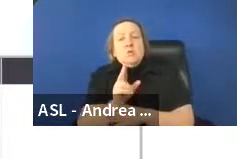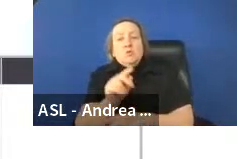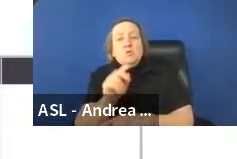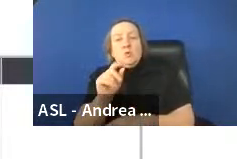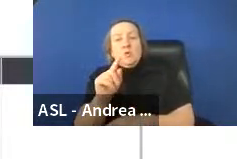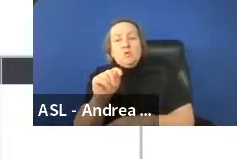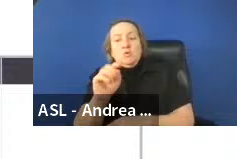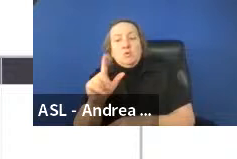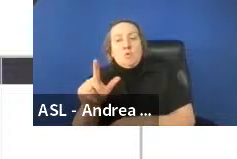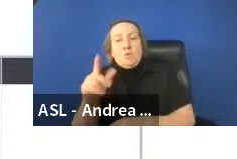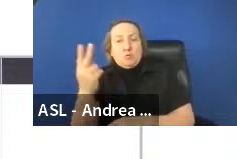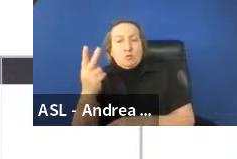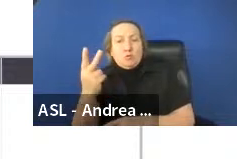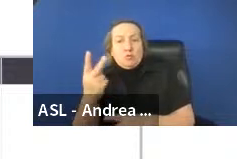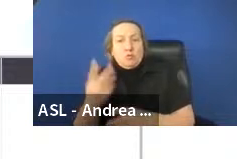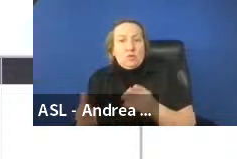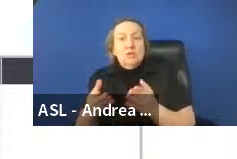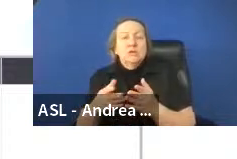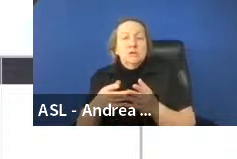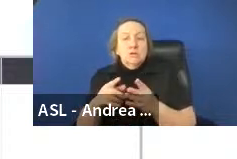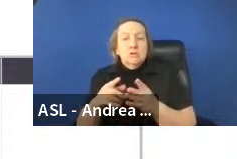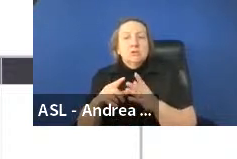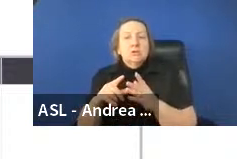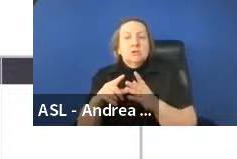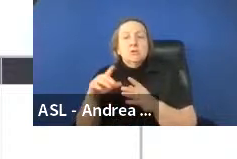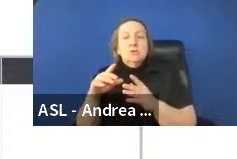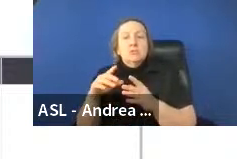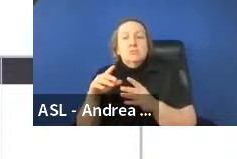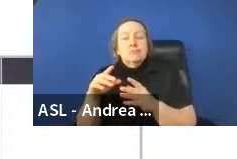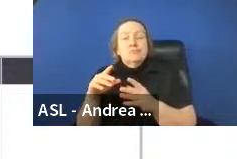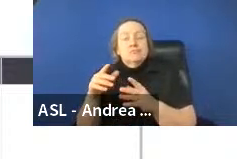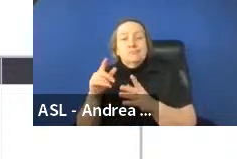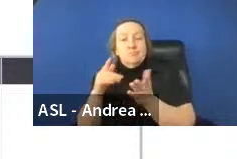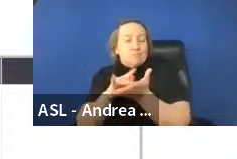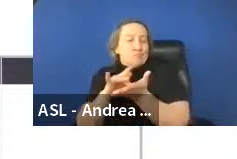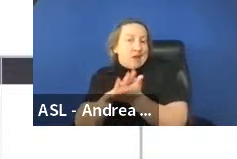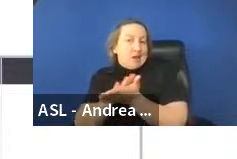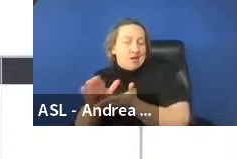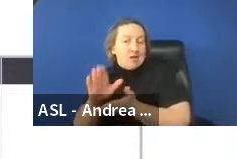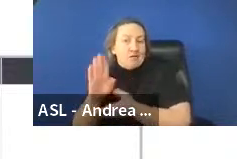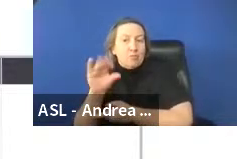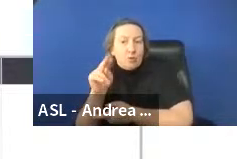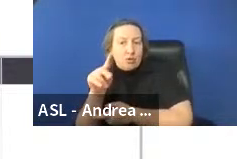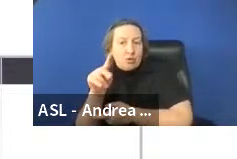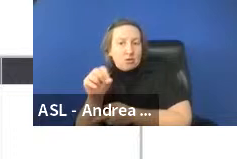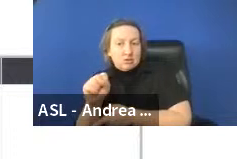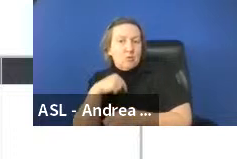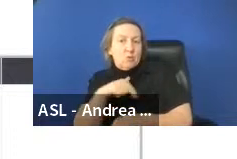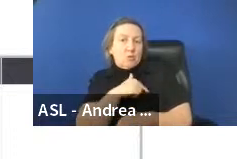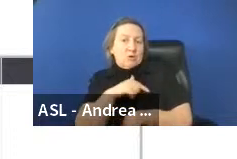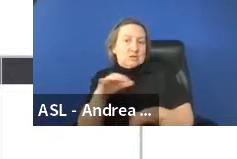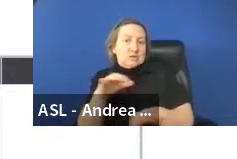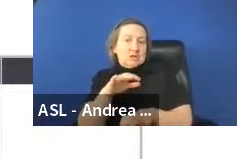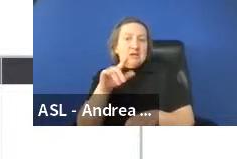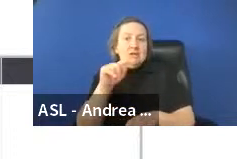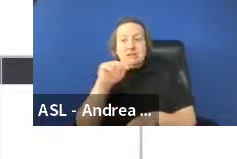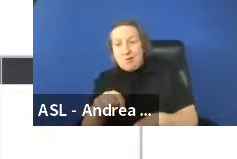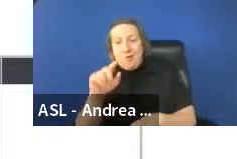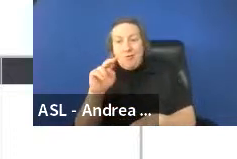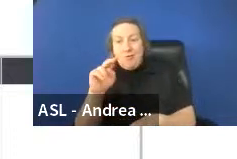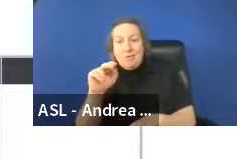tolling to generate revenue to pay off bonds. We've done that on the Tacoma Narrows Bridge. We've done that on the 520 bridge, but